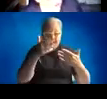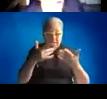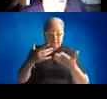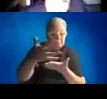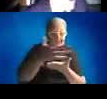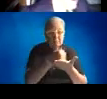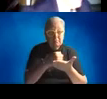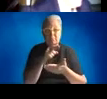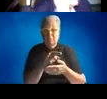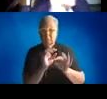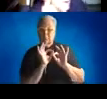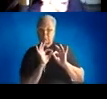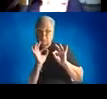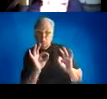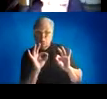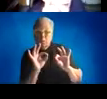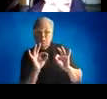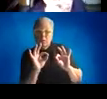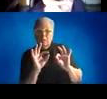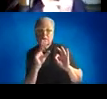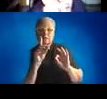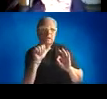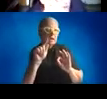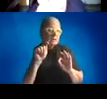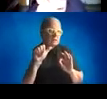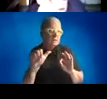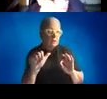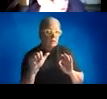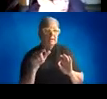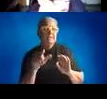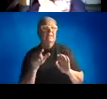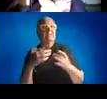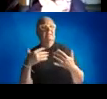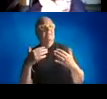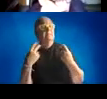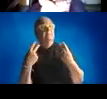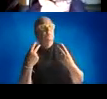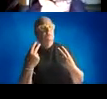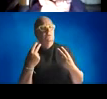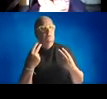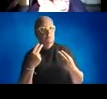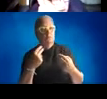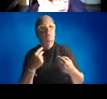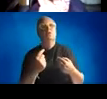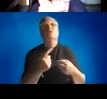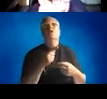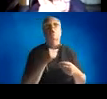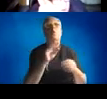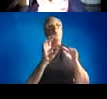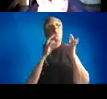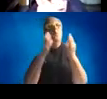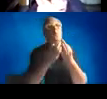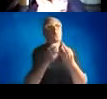is a really key job. And there should be someone in every organization, whether it be a single